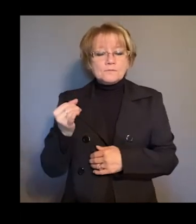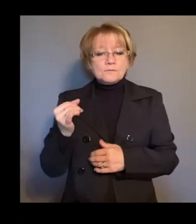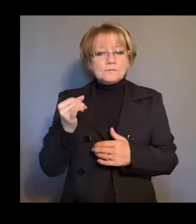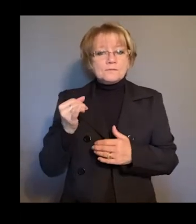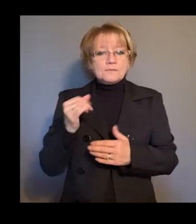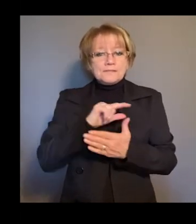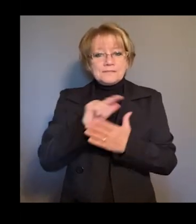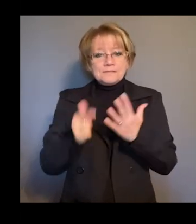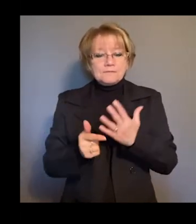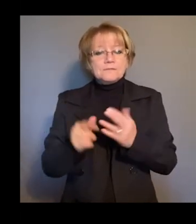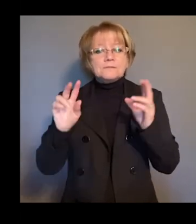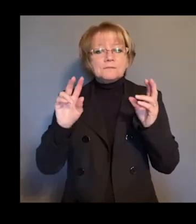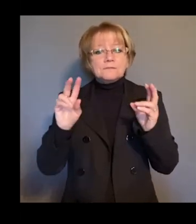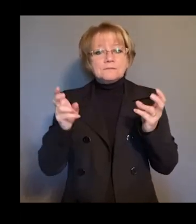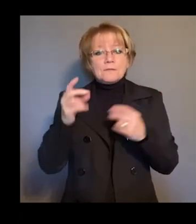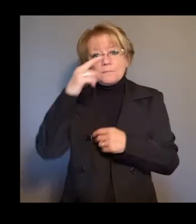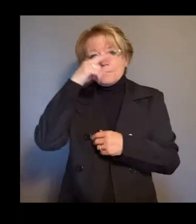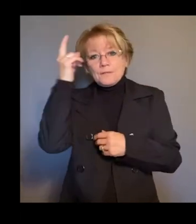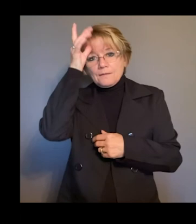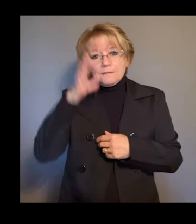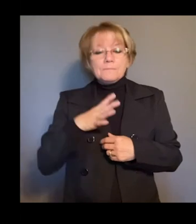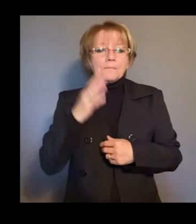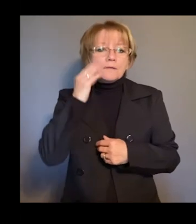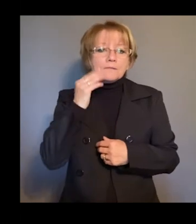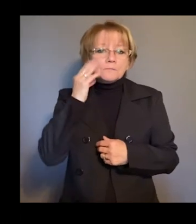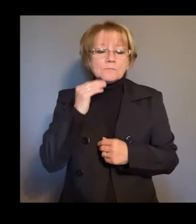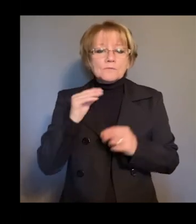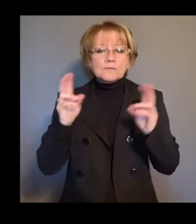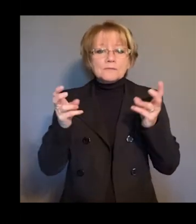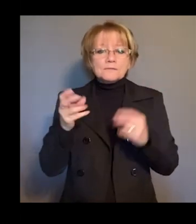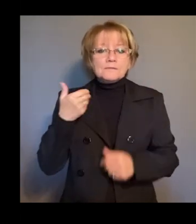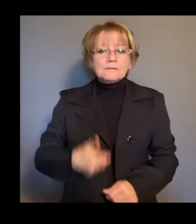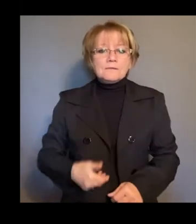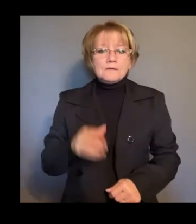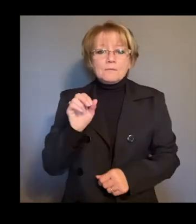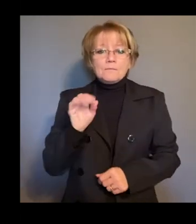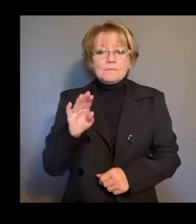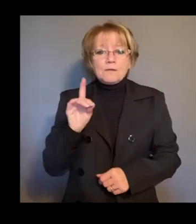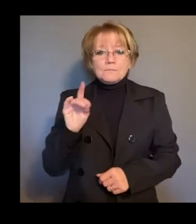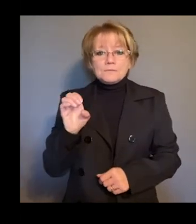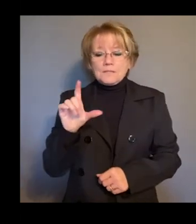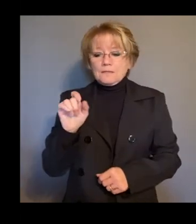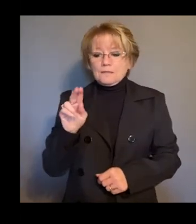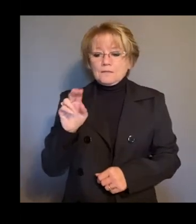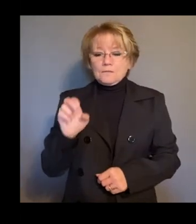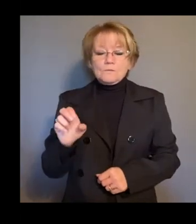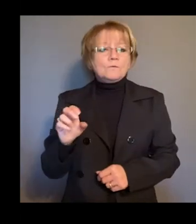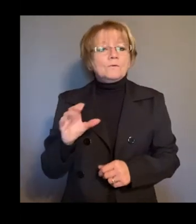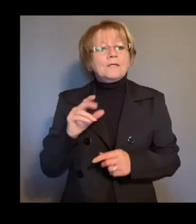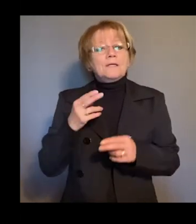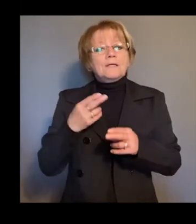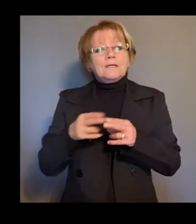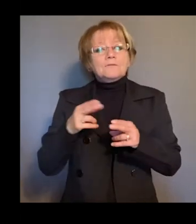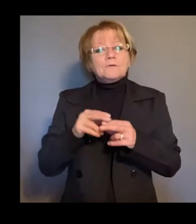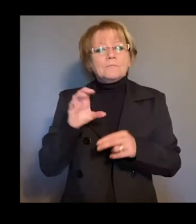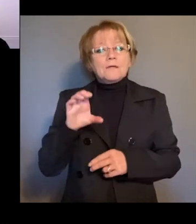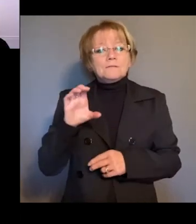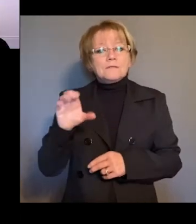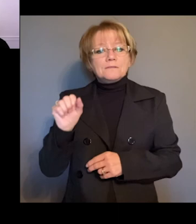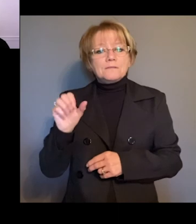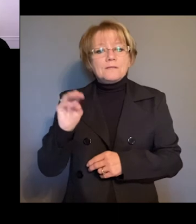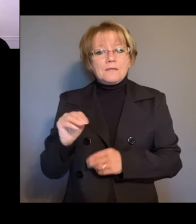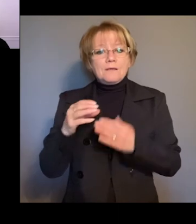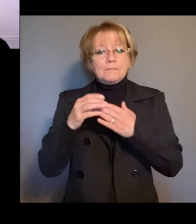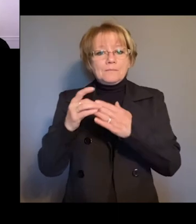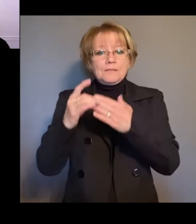our Black male experience. Again, my name is Rob Delu, Director of Multicultural Affairs and interim SSCM leader at Bristol